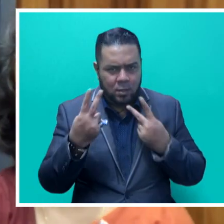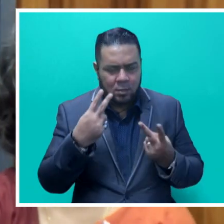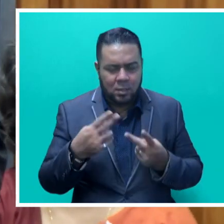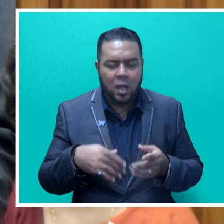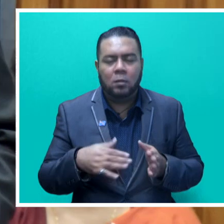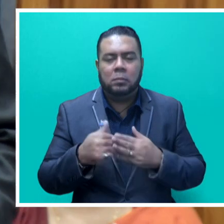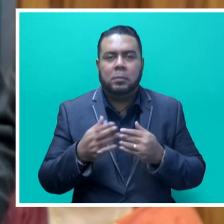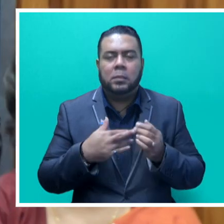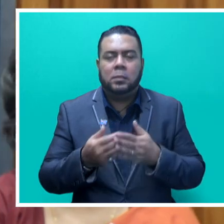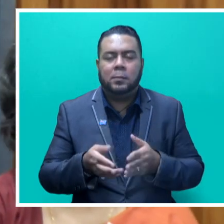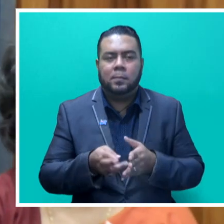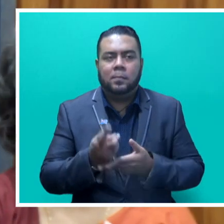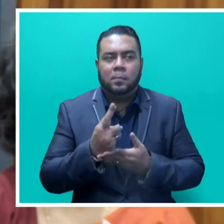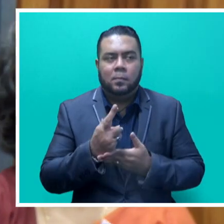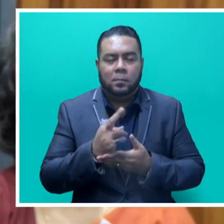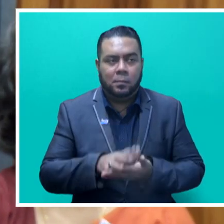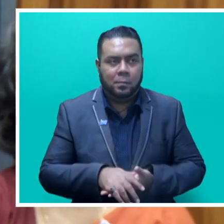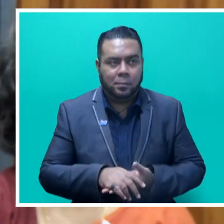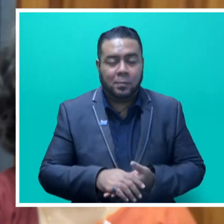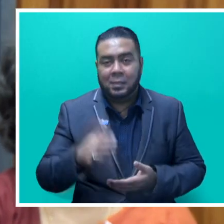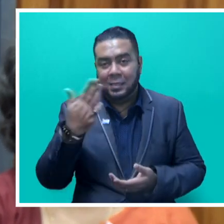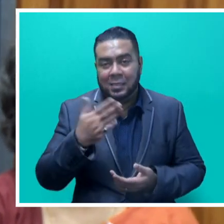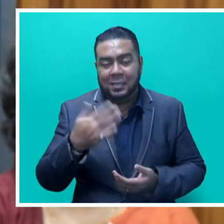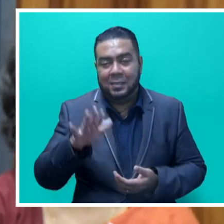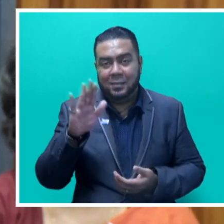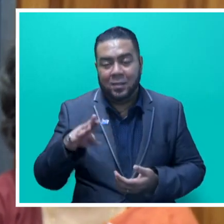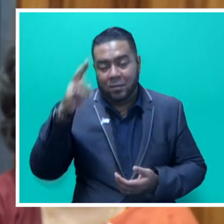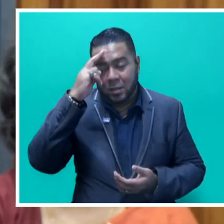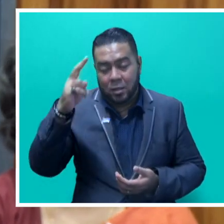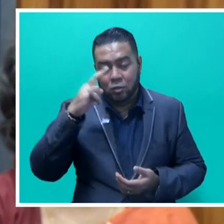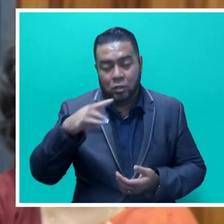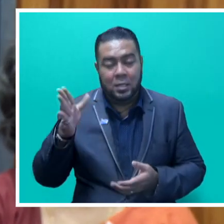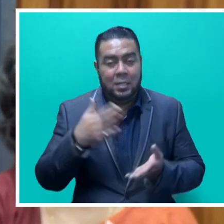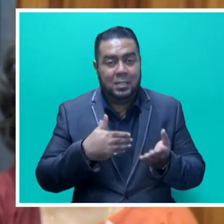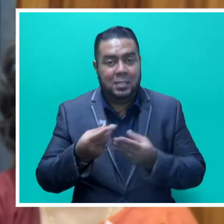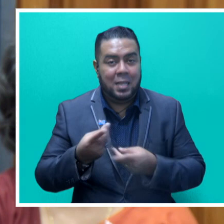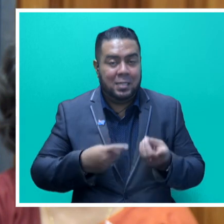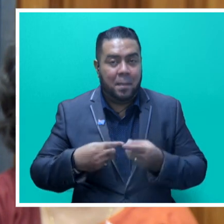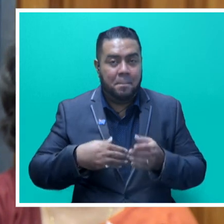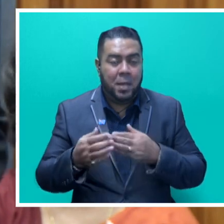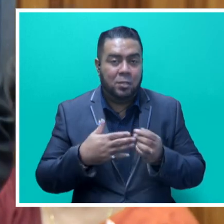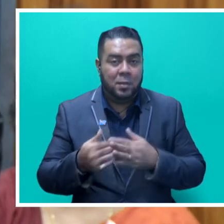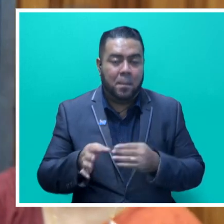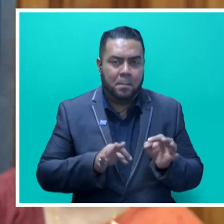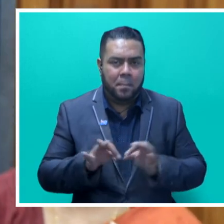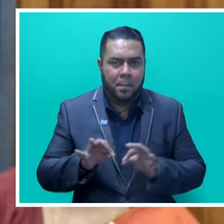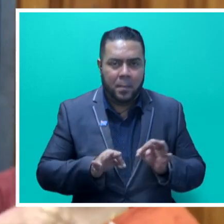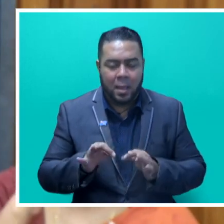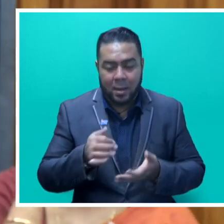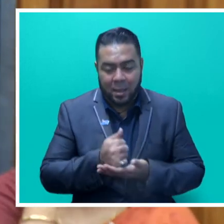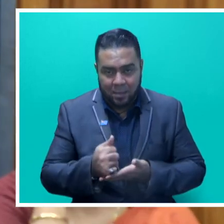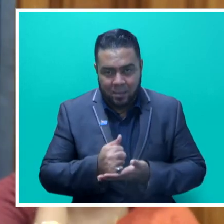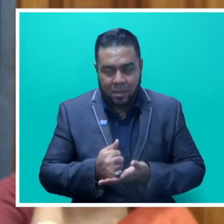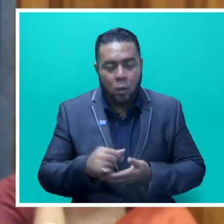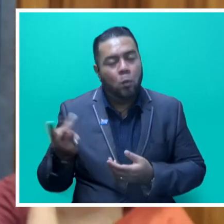rebuild capacity in. The 1995 National Disaster Management Plan and the 1998 Natural Disaster Management Act